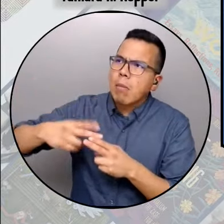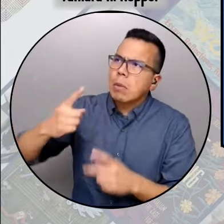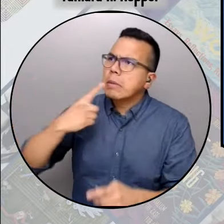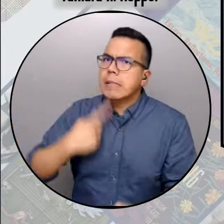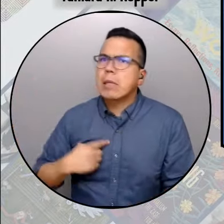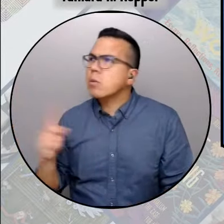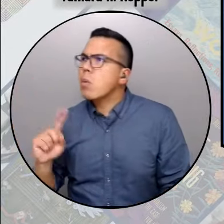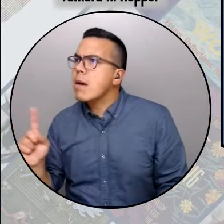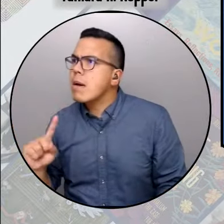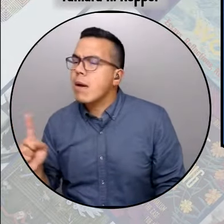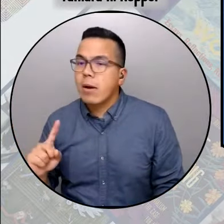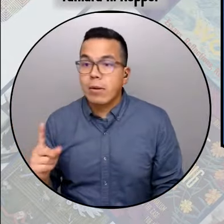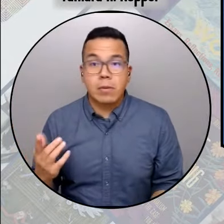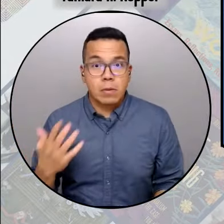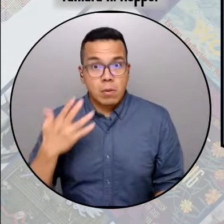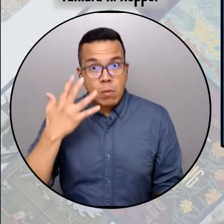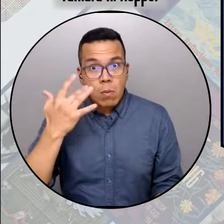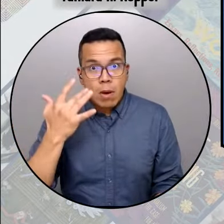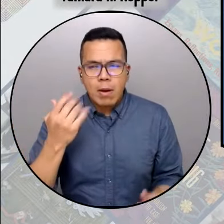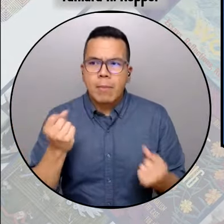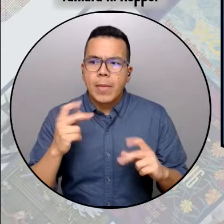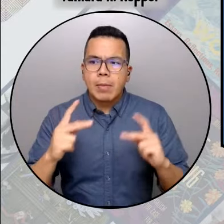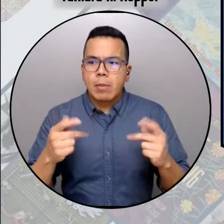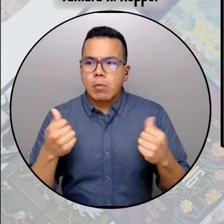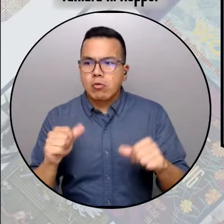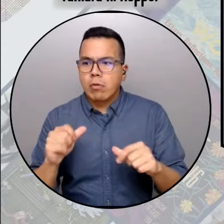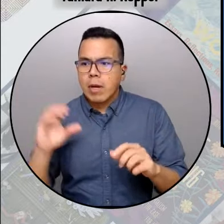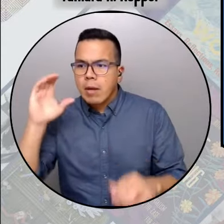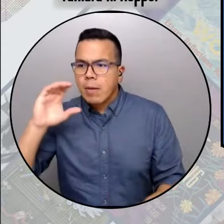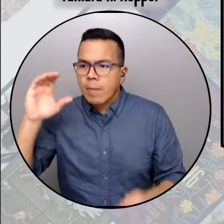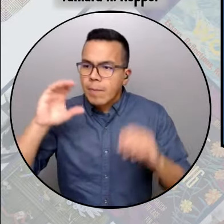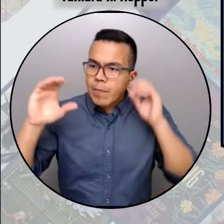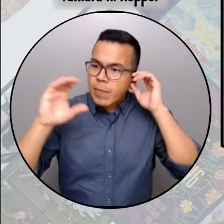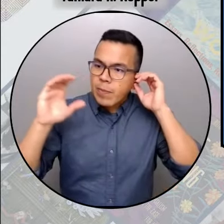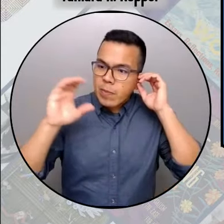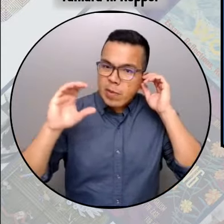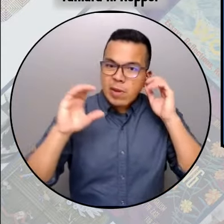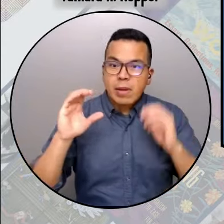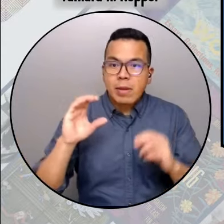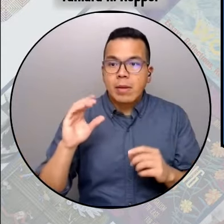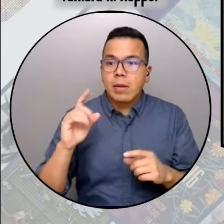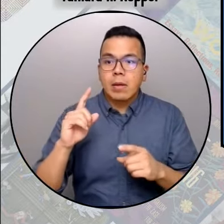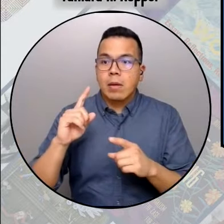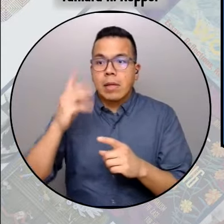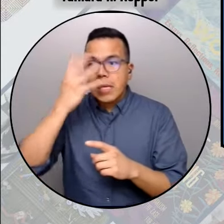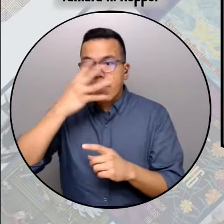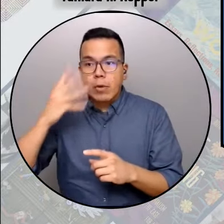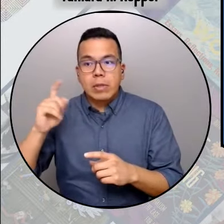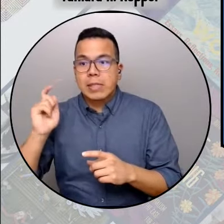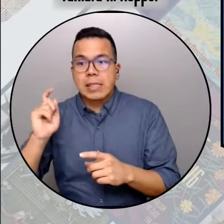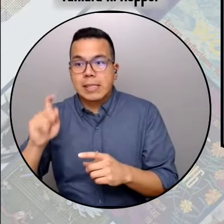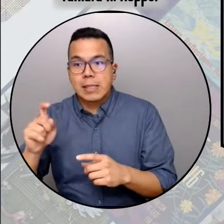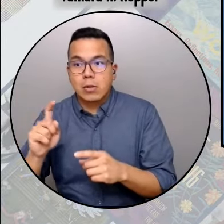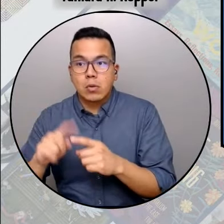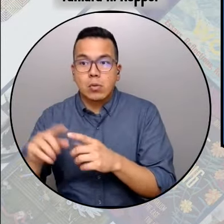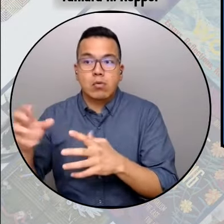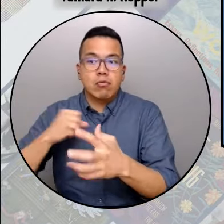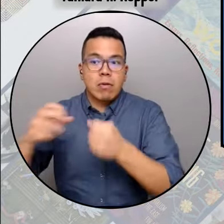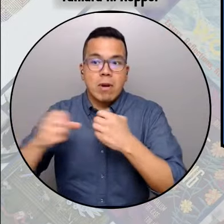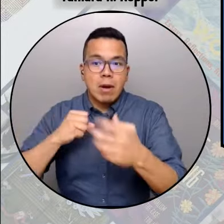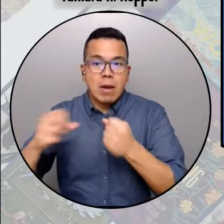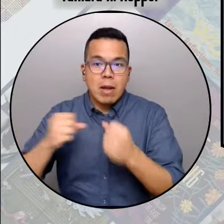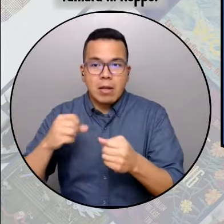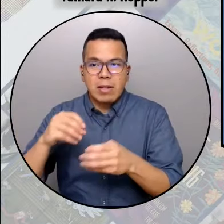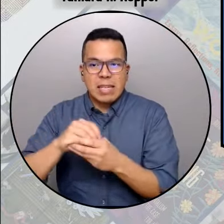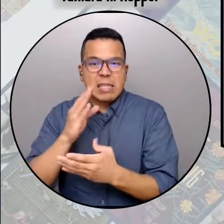are and so forth, because a lot of people were trying to locate immigrants that had been detained or rounded up in some of these immigration